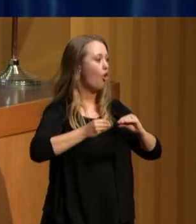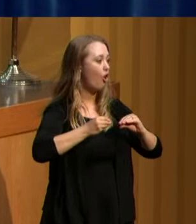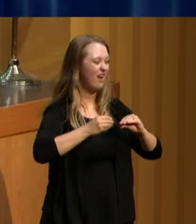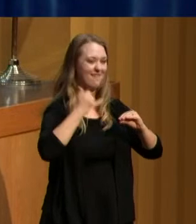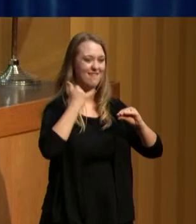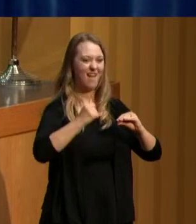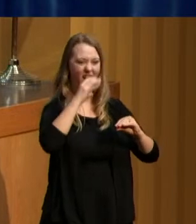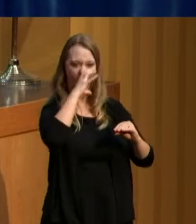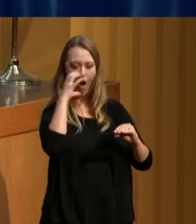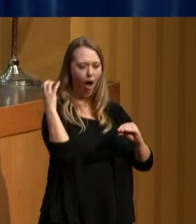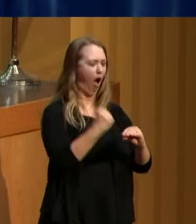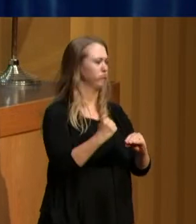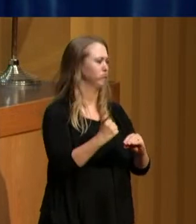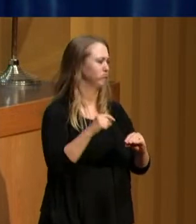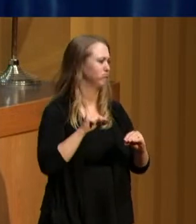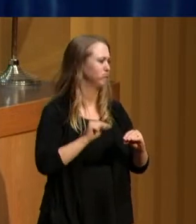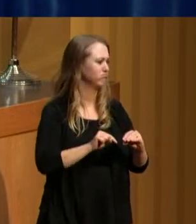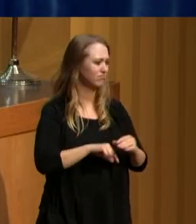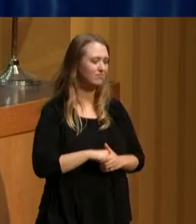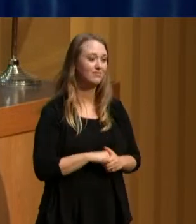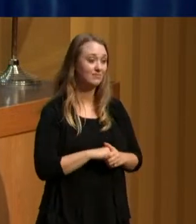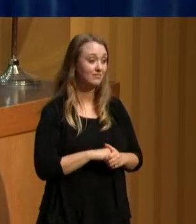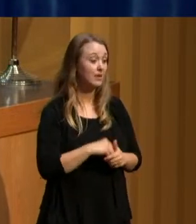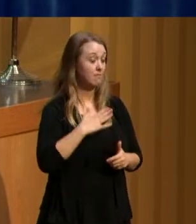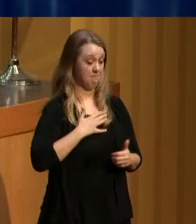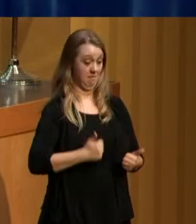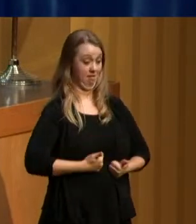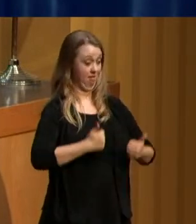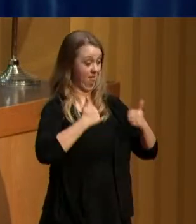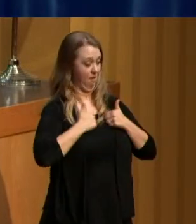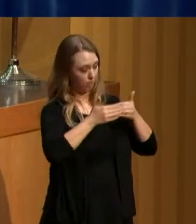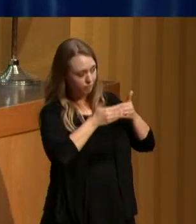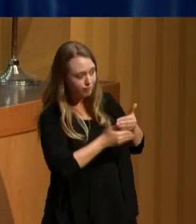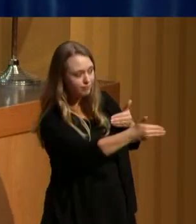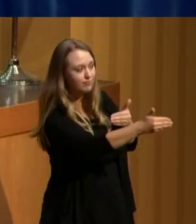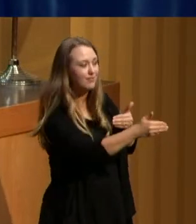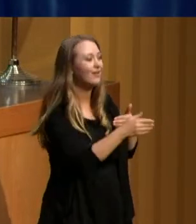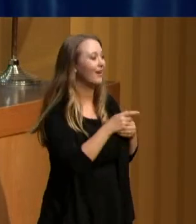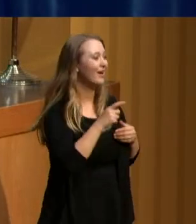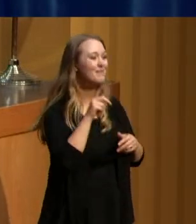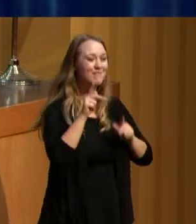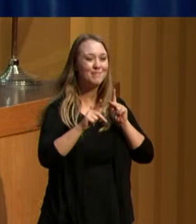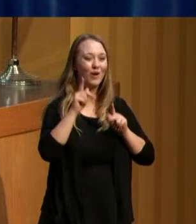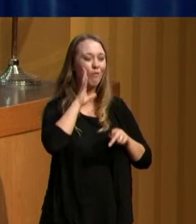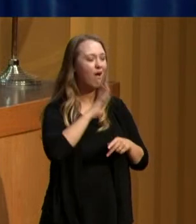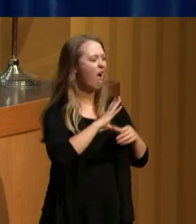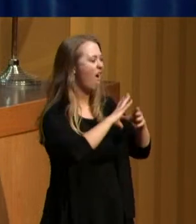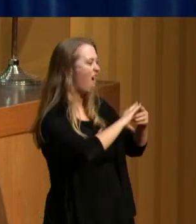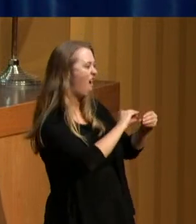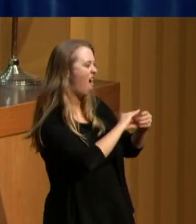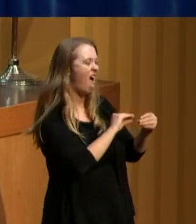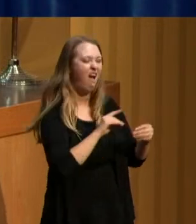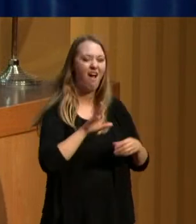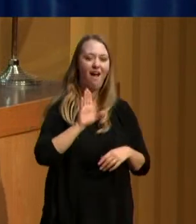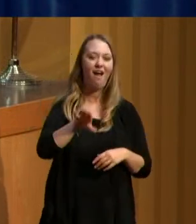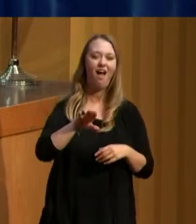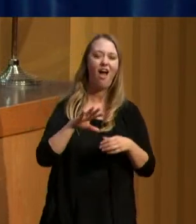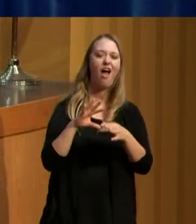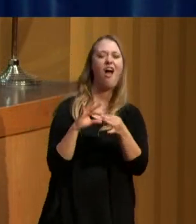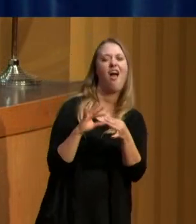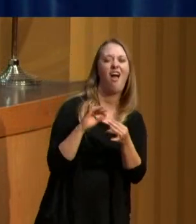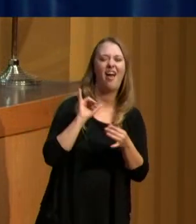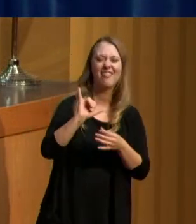And you'll be called upon throughout your life to share that story Each one of you has an incredible story